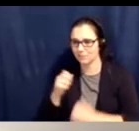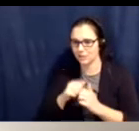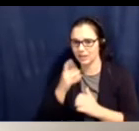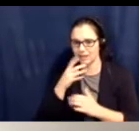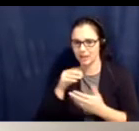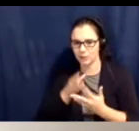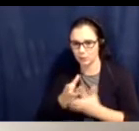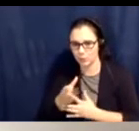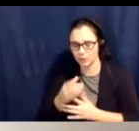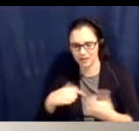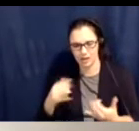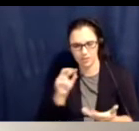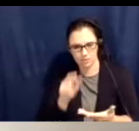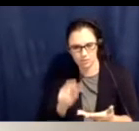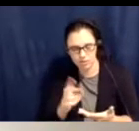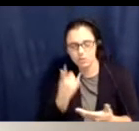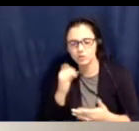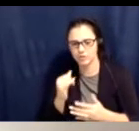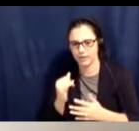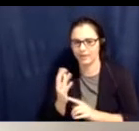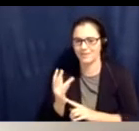it now, it definitely looks like a flame.